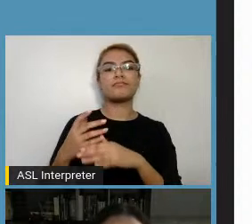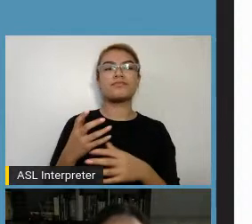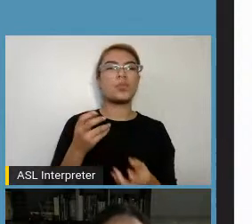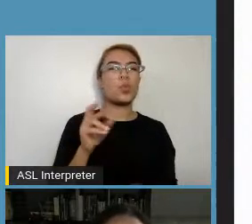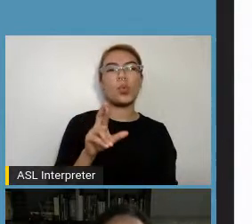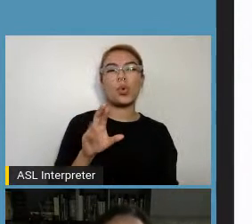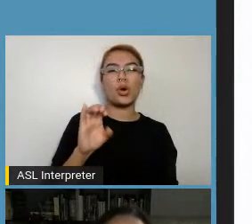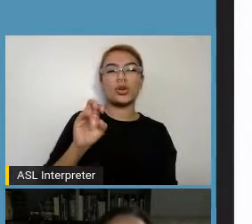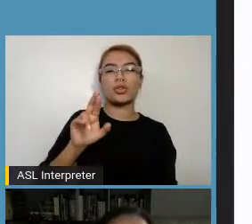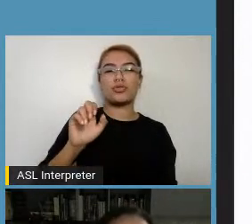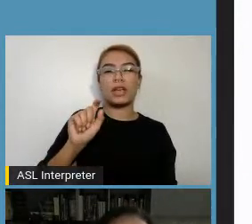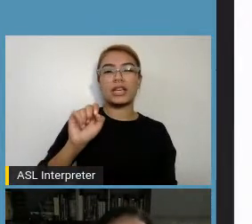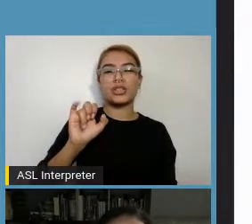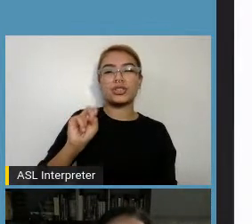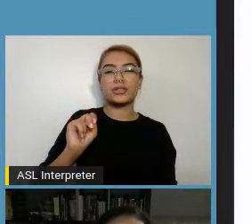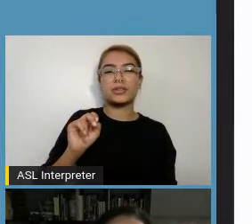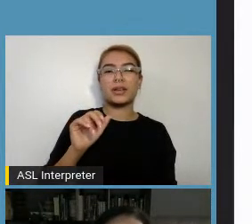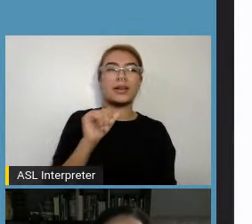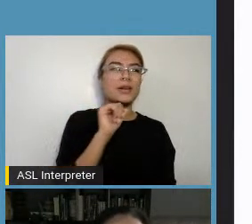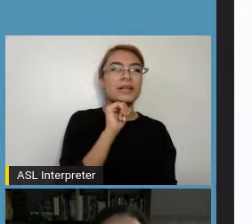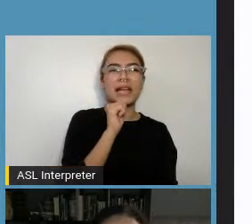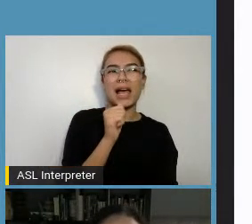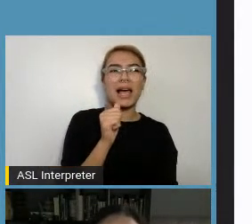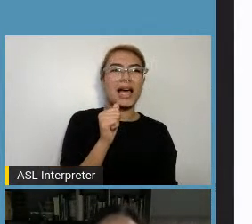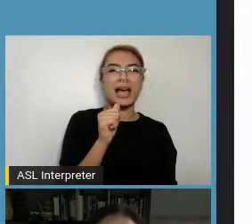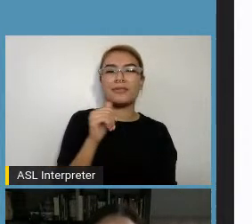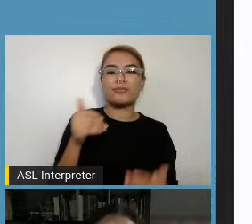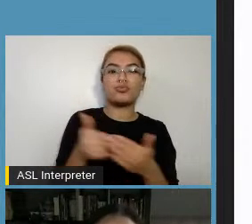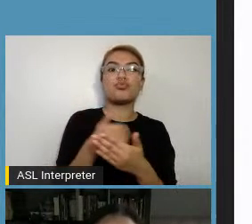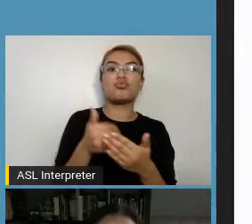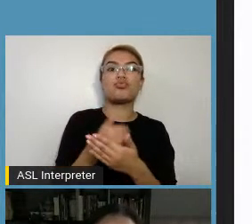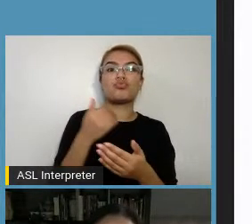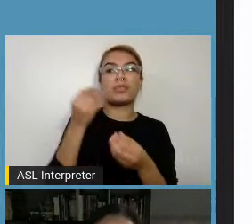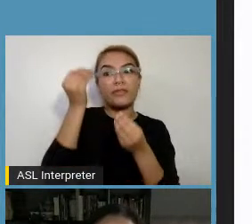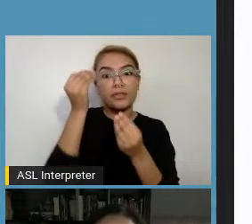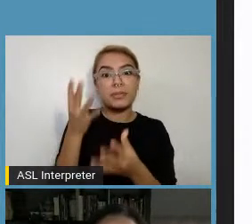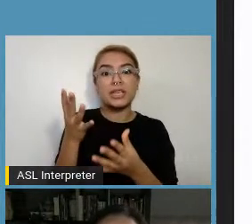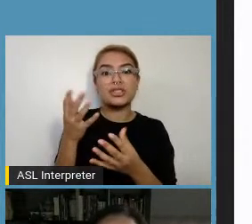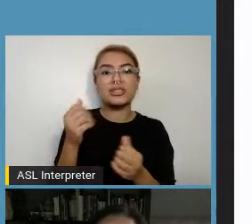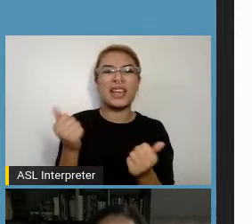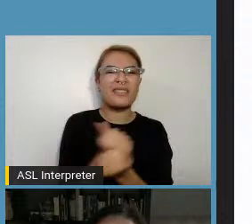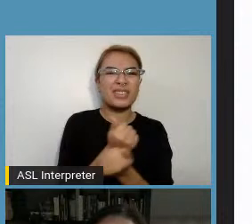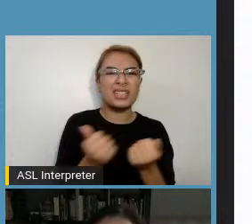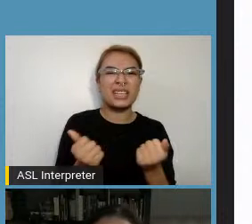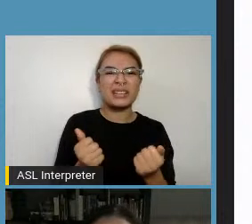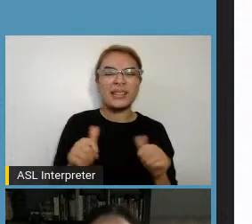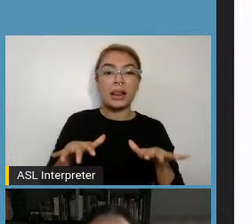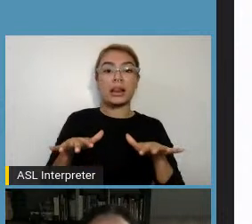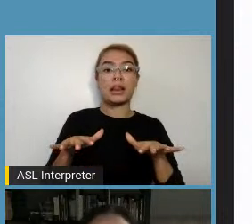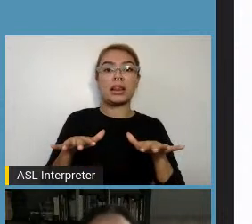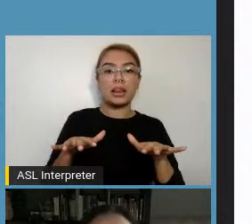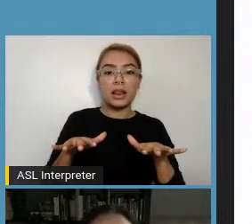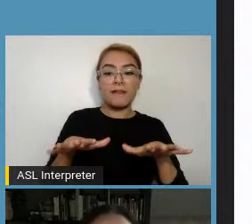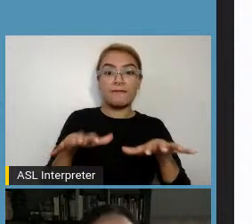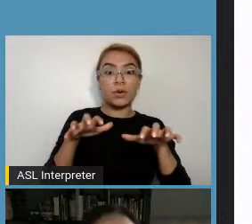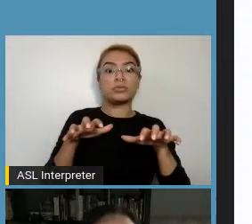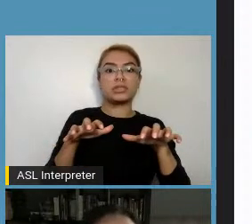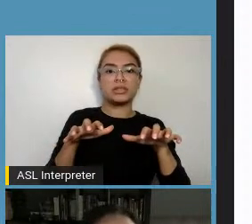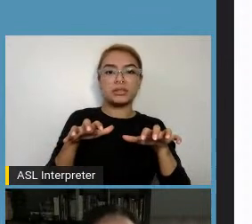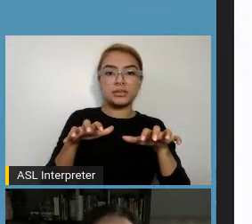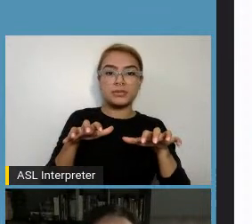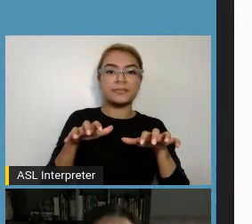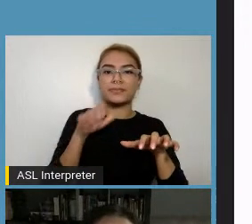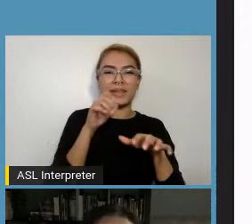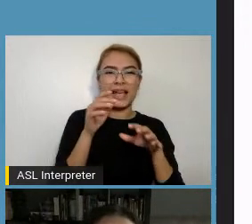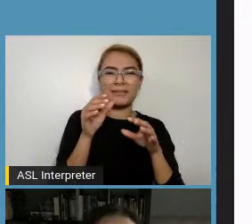curation, updating the museum. So everything just really stood still for a really long time. The museum had